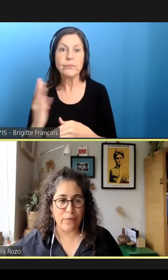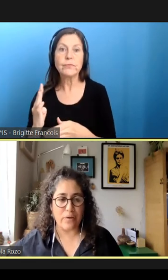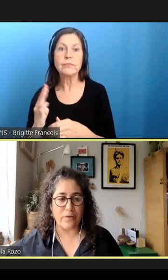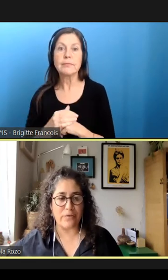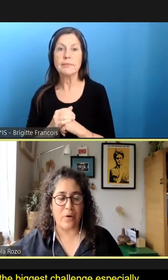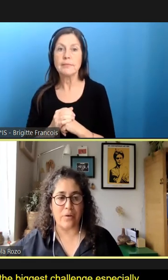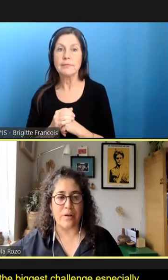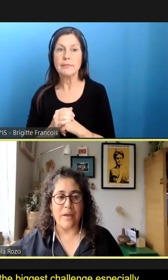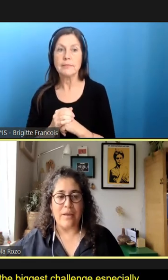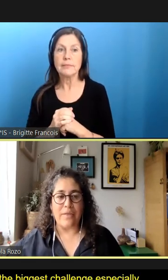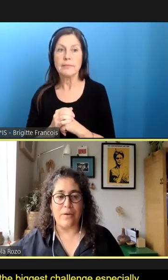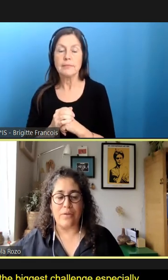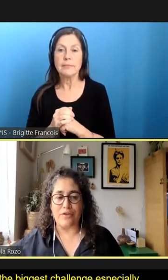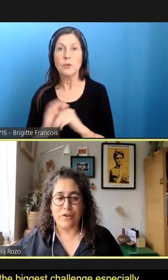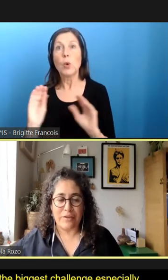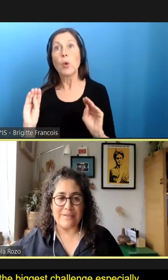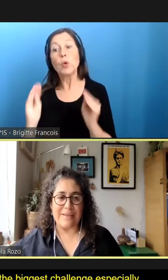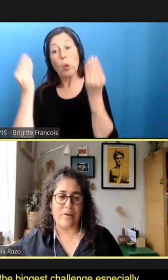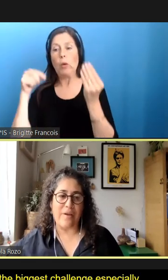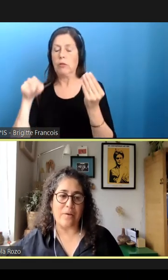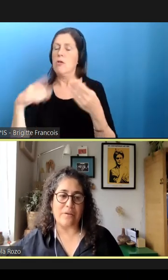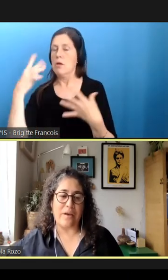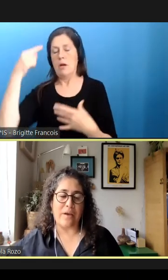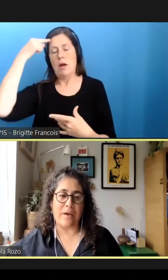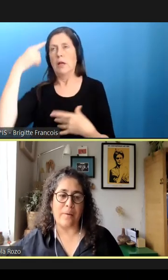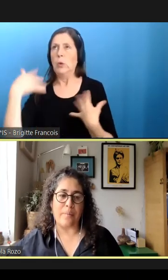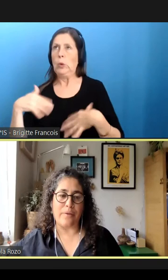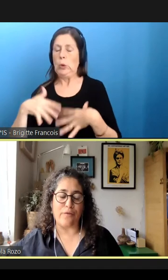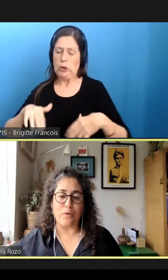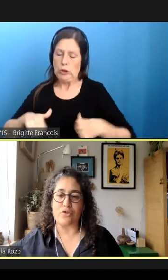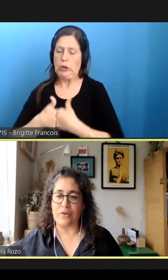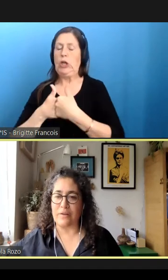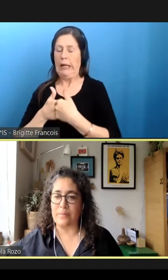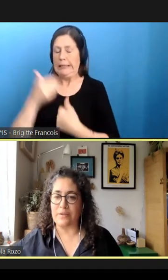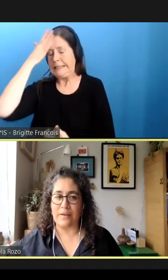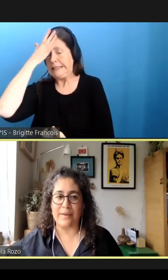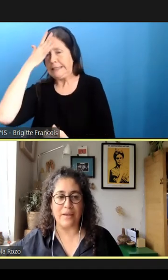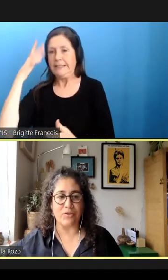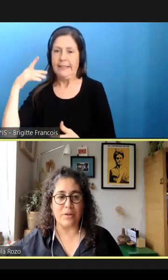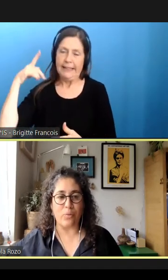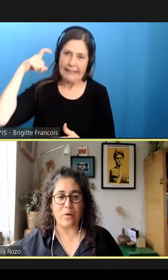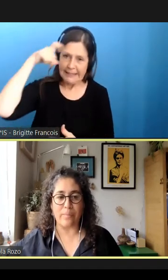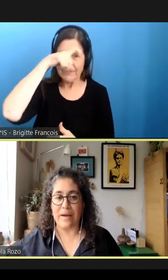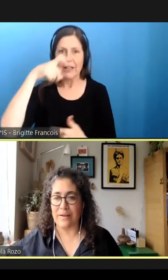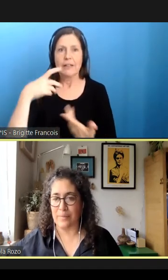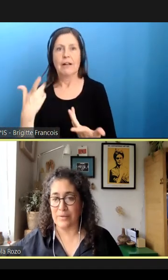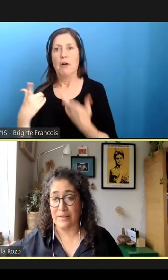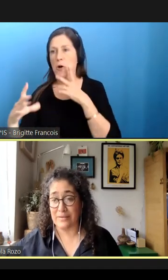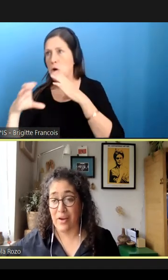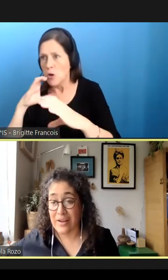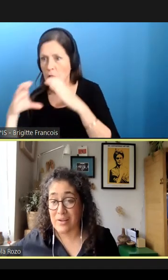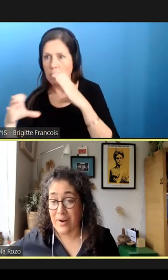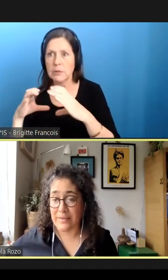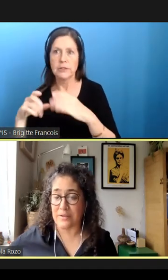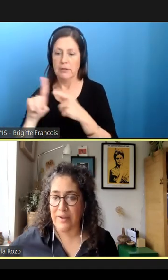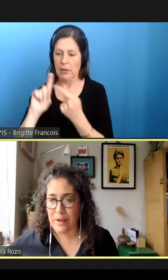want to focus on the certainty around the future in terms of education and work paradigms, as they